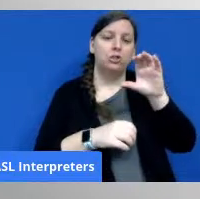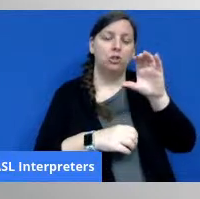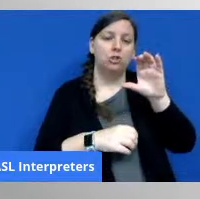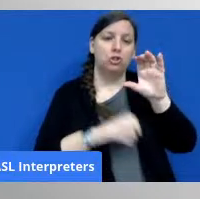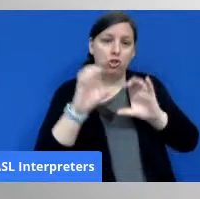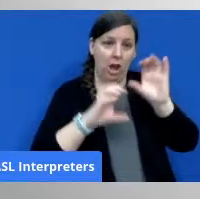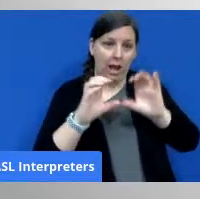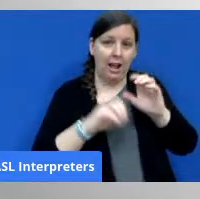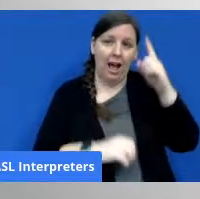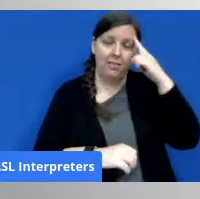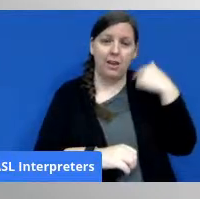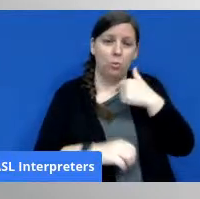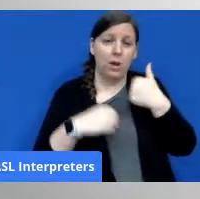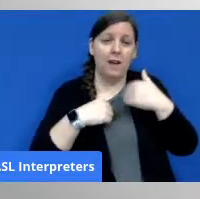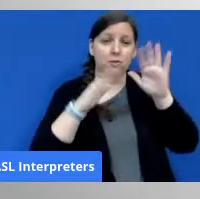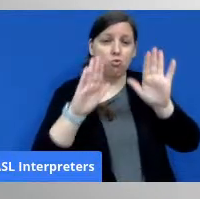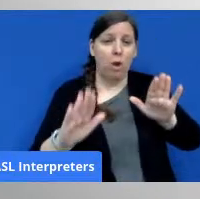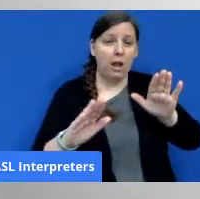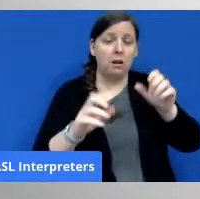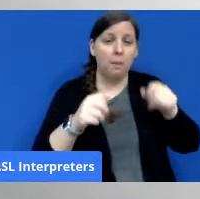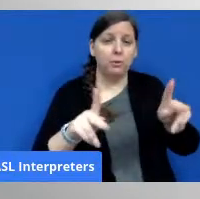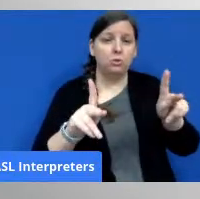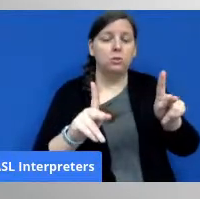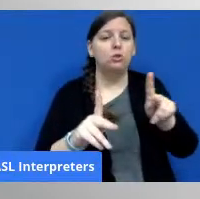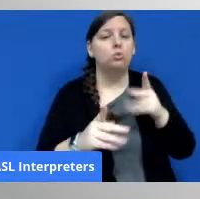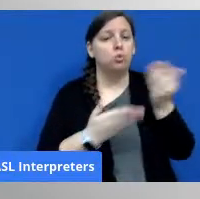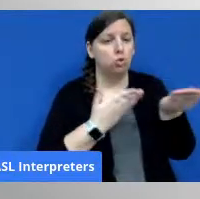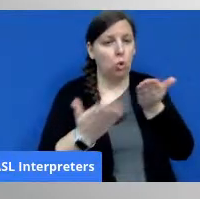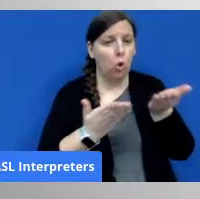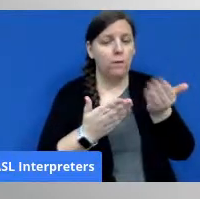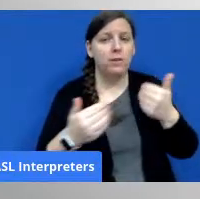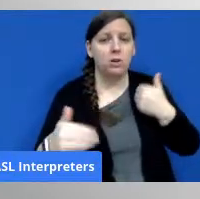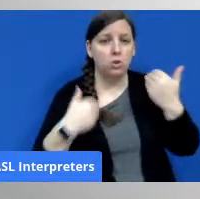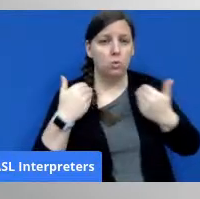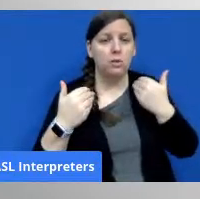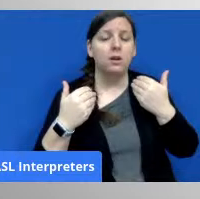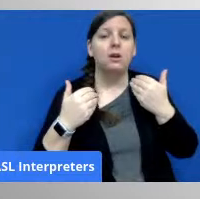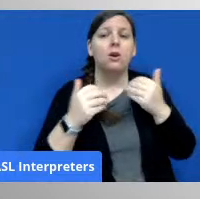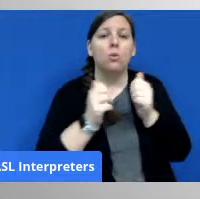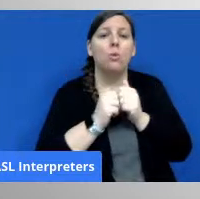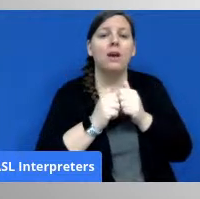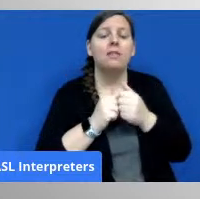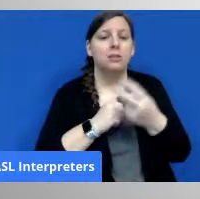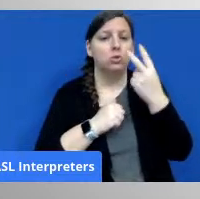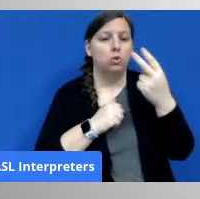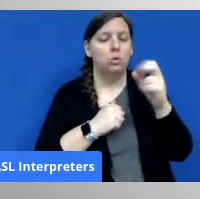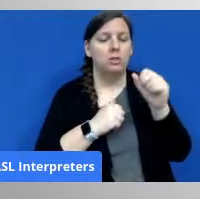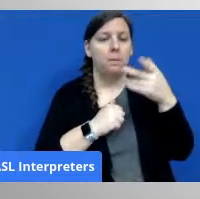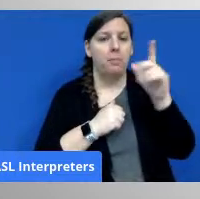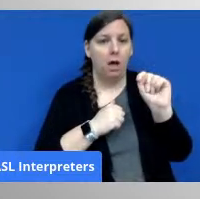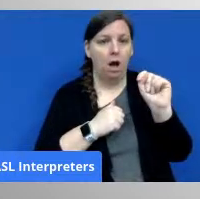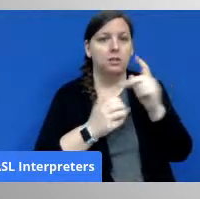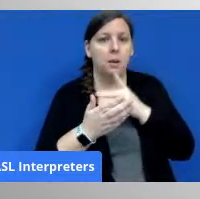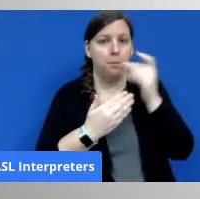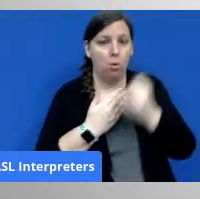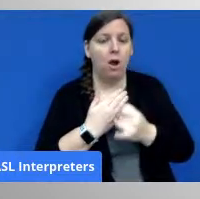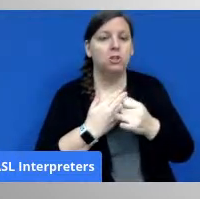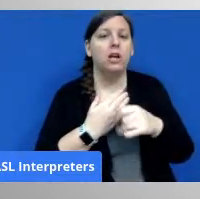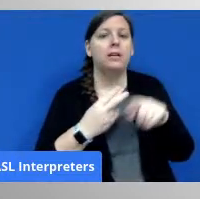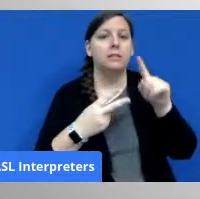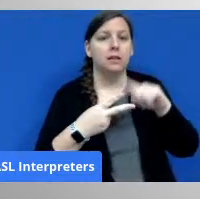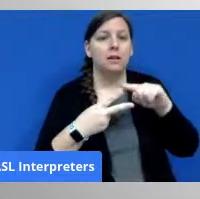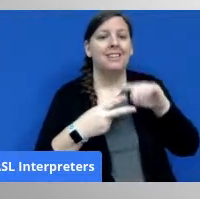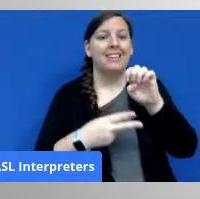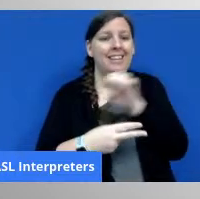I think we have a really great opportunity to serve the youth with two of these big SPLOST projects coming in 2020, the Eastside Library and the